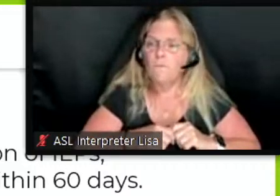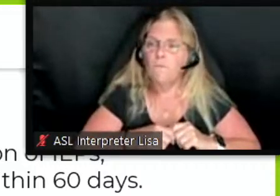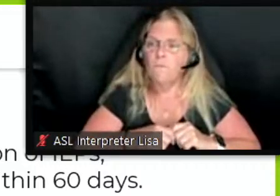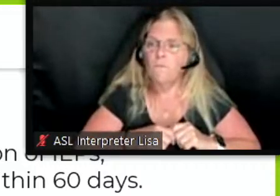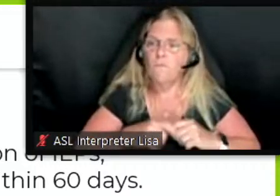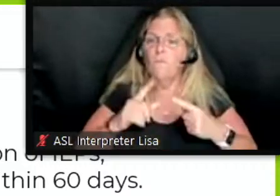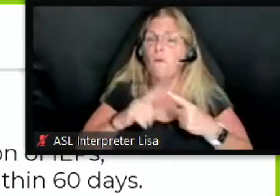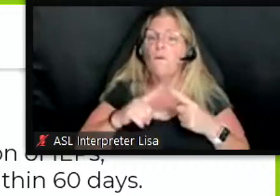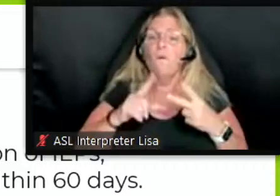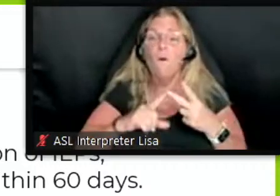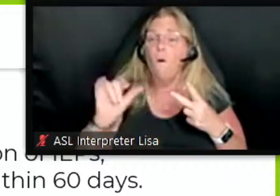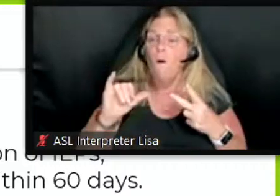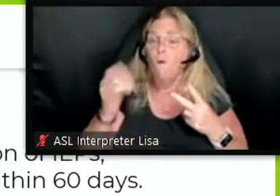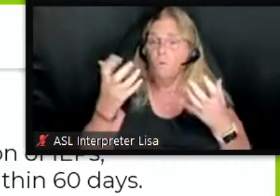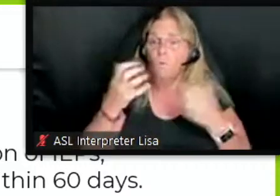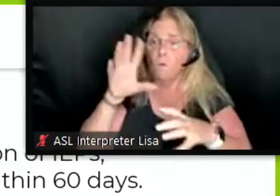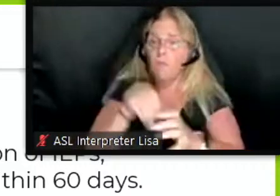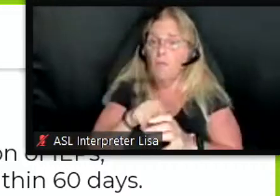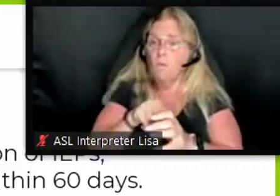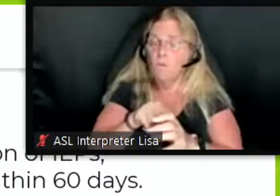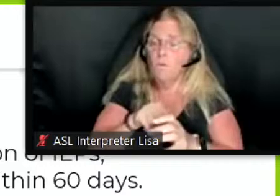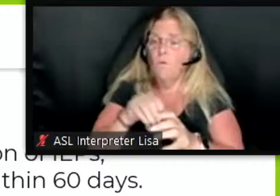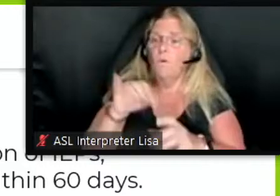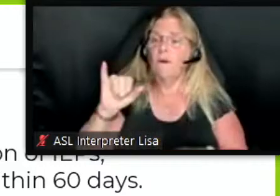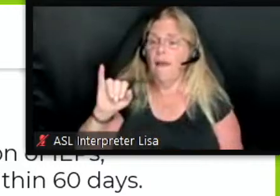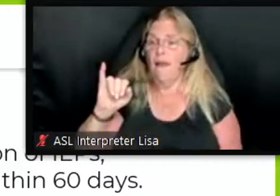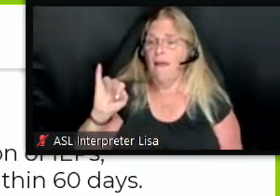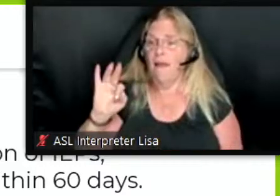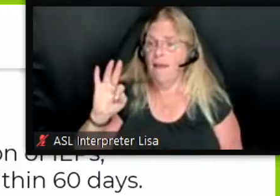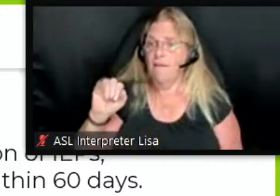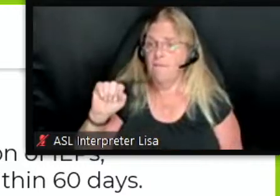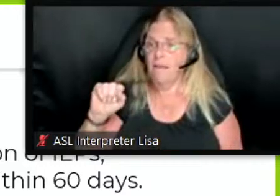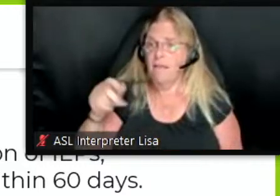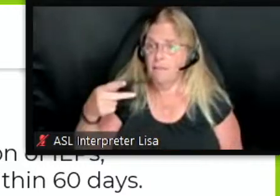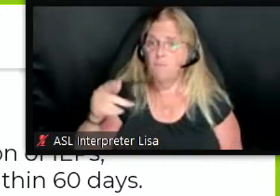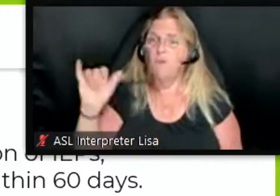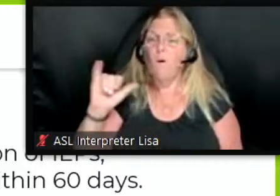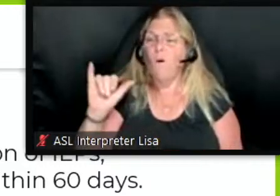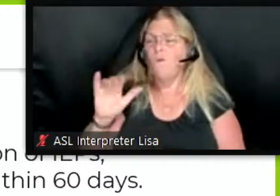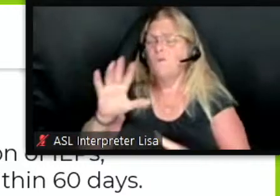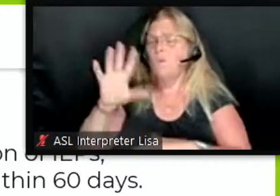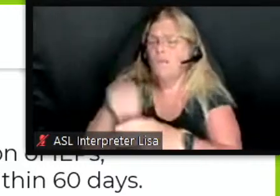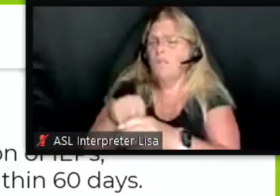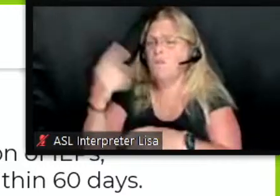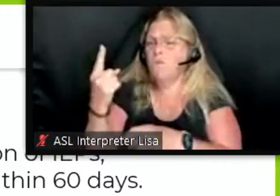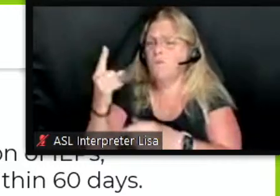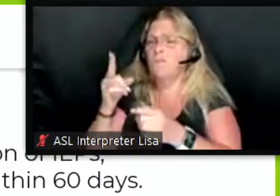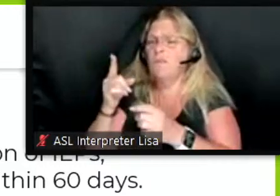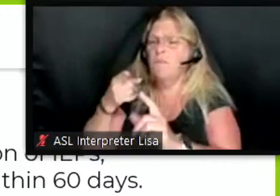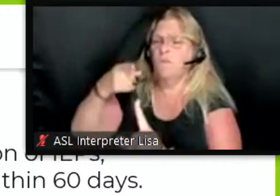include the online IFSP and also some language that directs us to look at